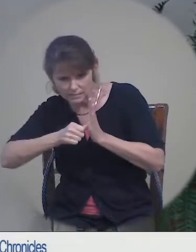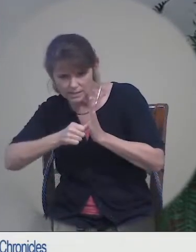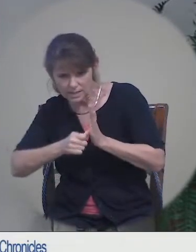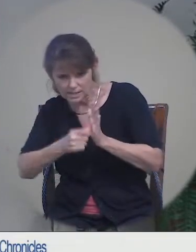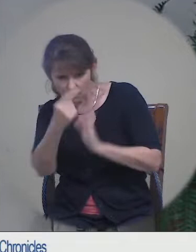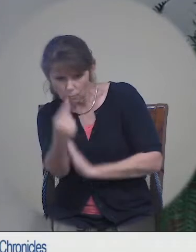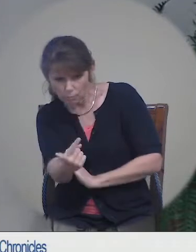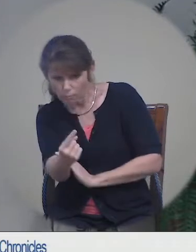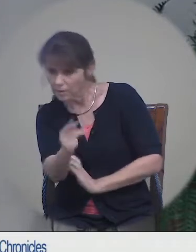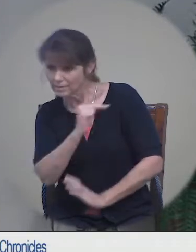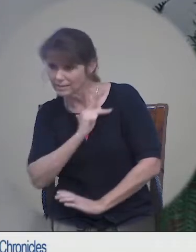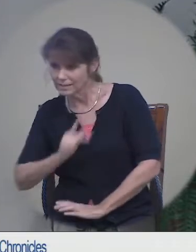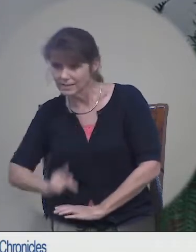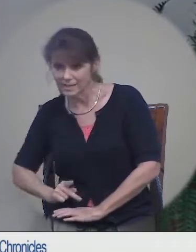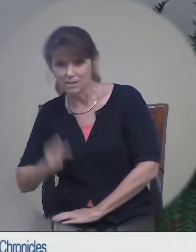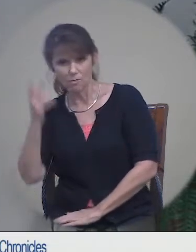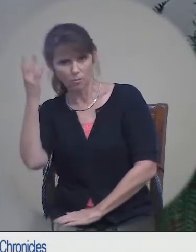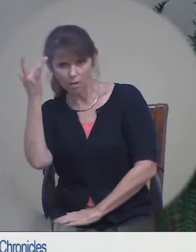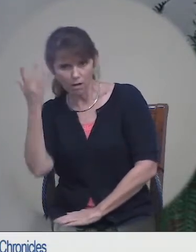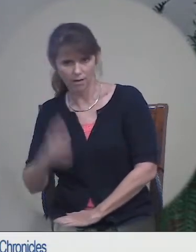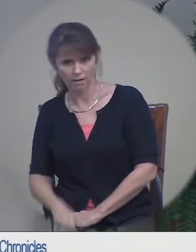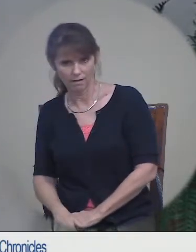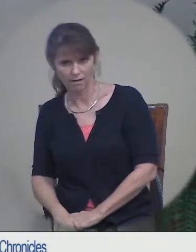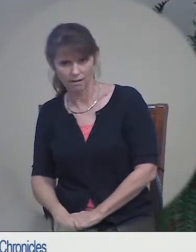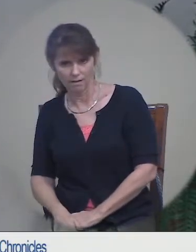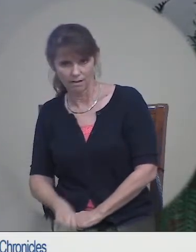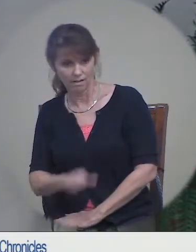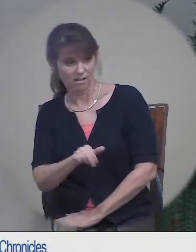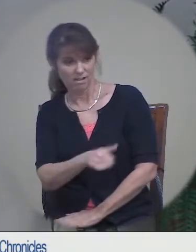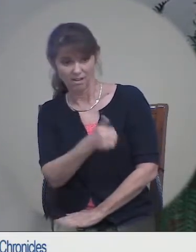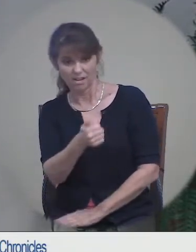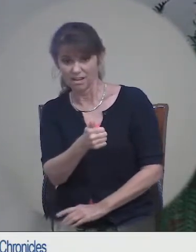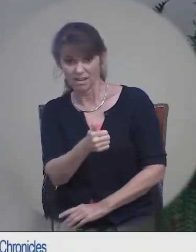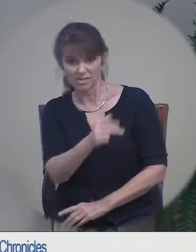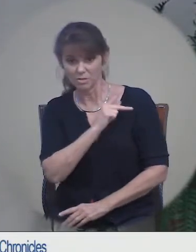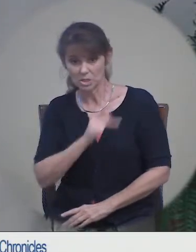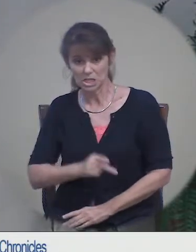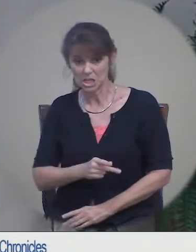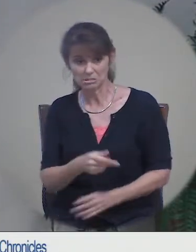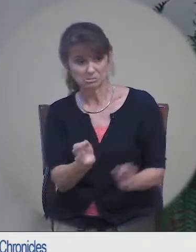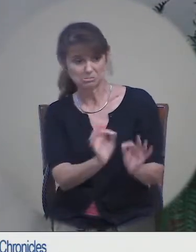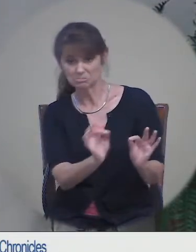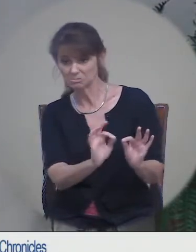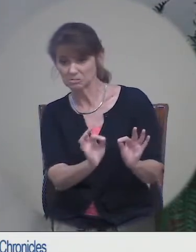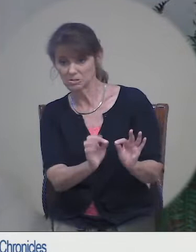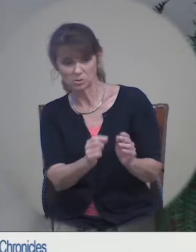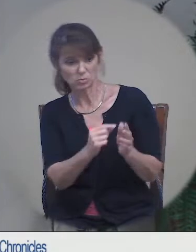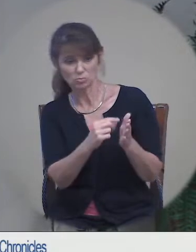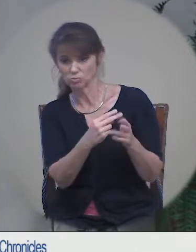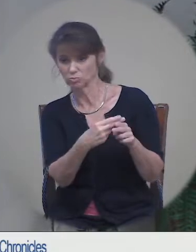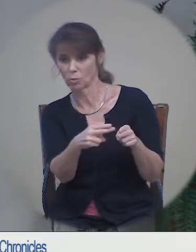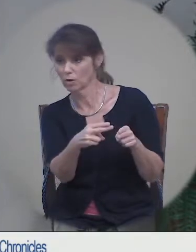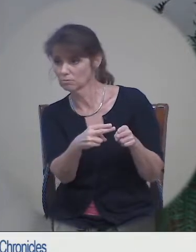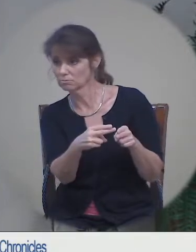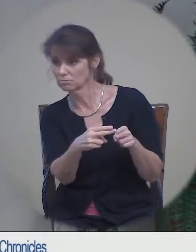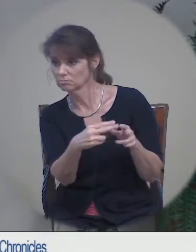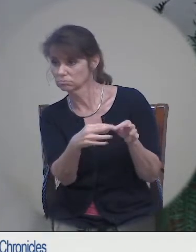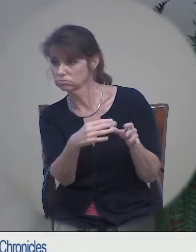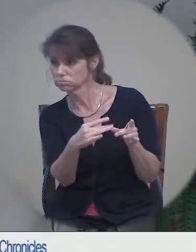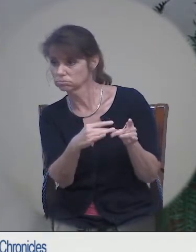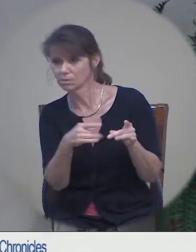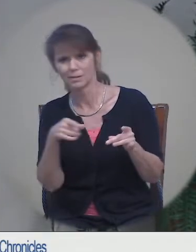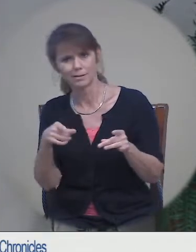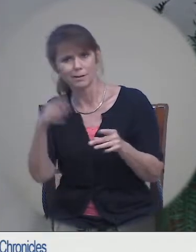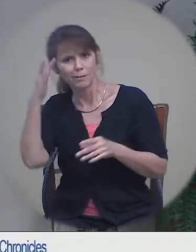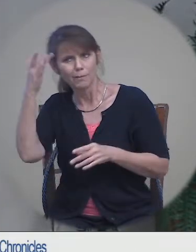king when he's passed over the reigns of people like Omri or others in just a few short verses? Why does he want